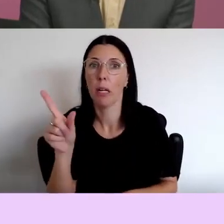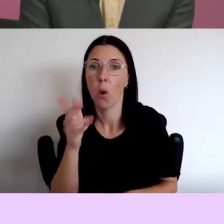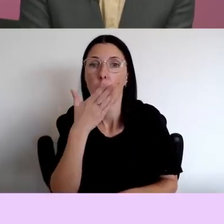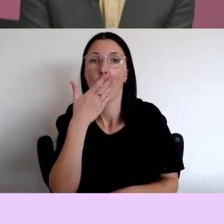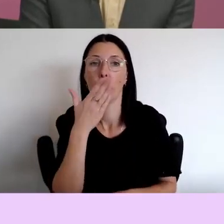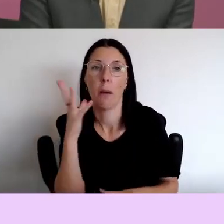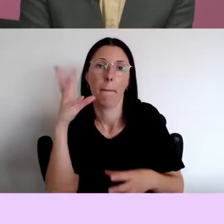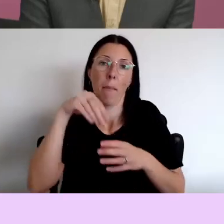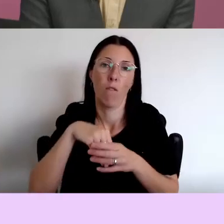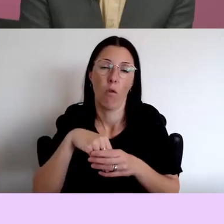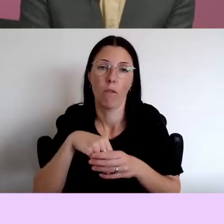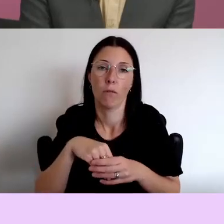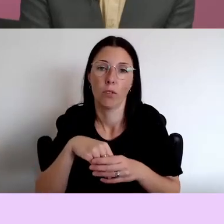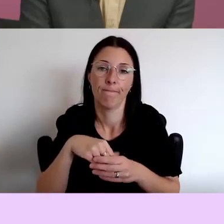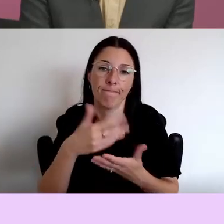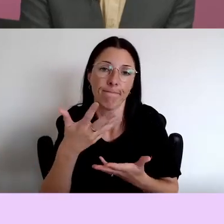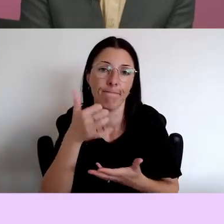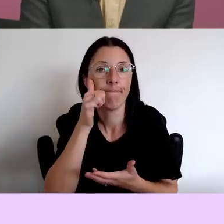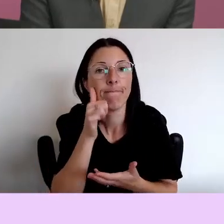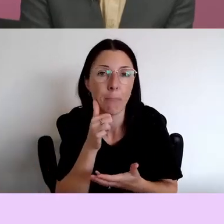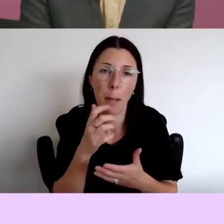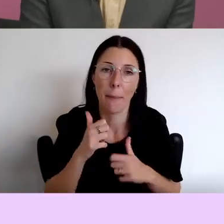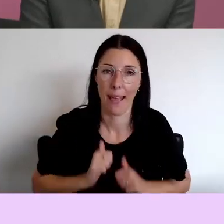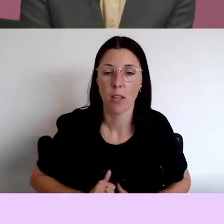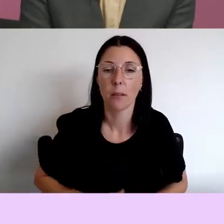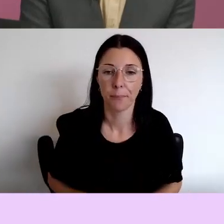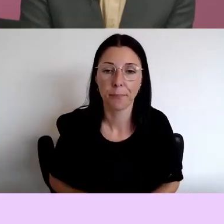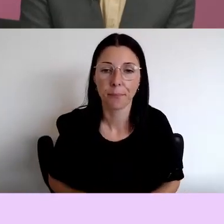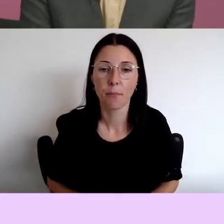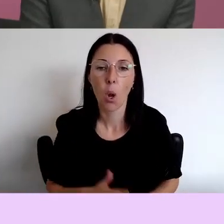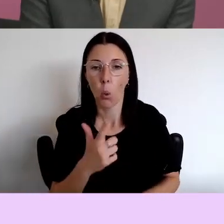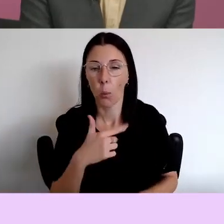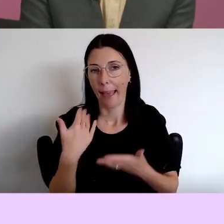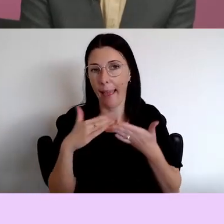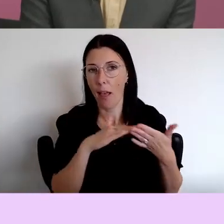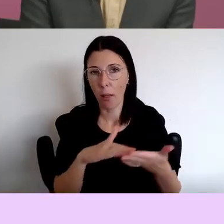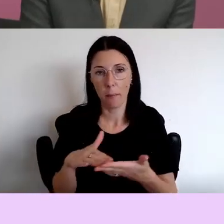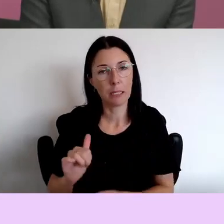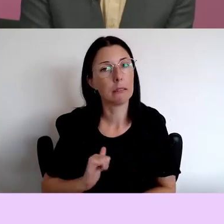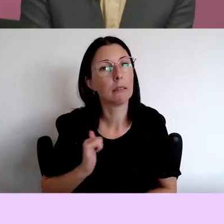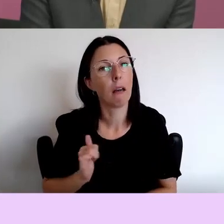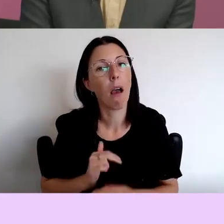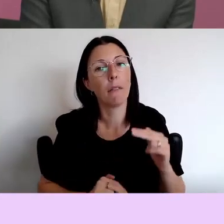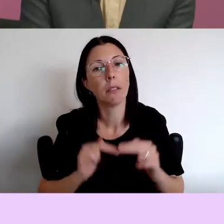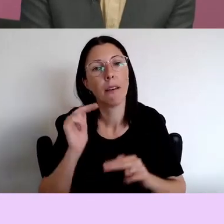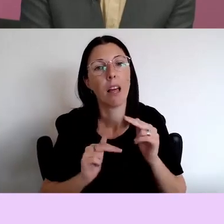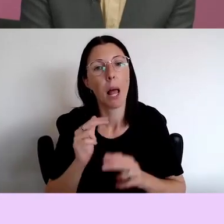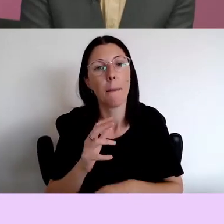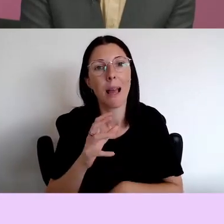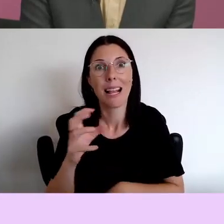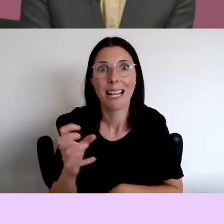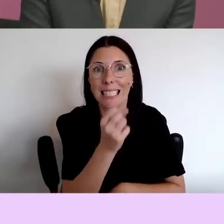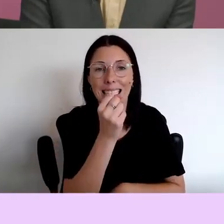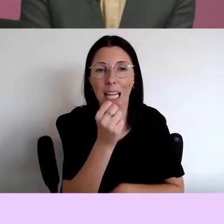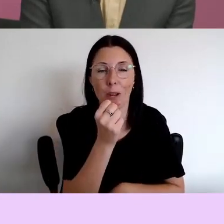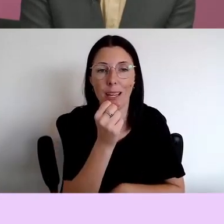By combining gamification with a giving voice to values approach, we're helping our staff develop the necessary ethical muscle